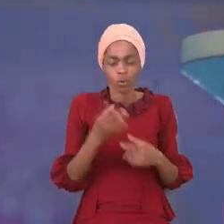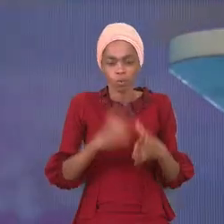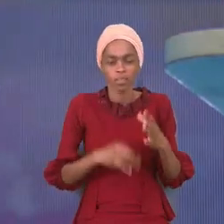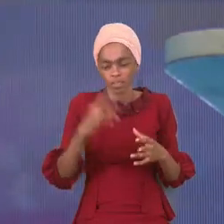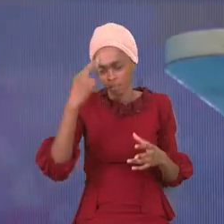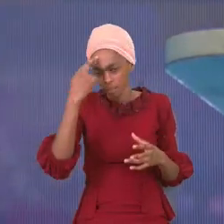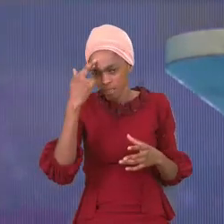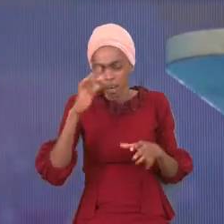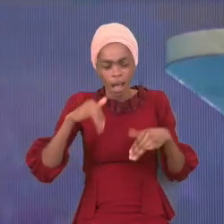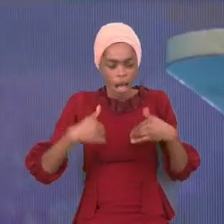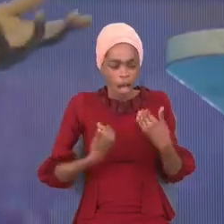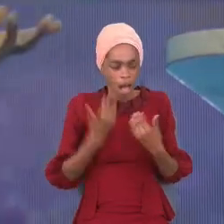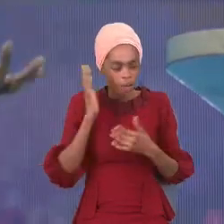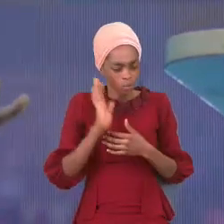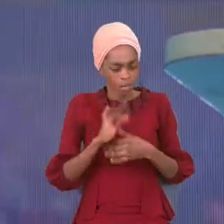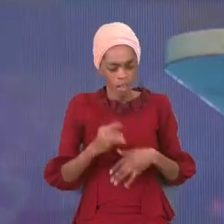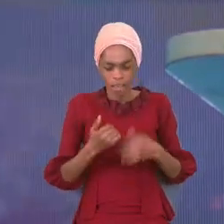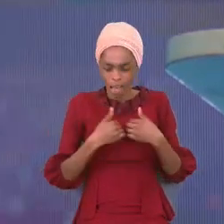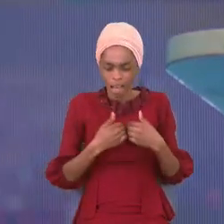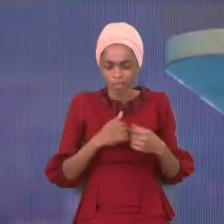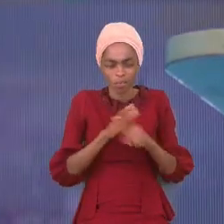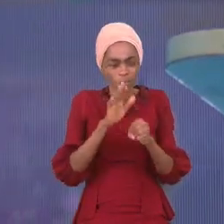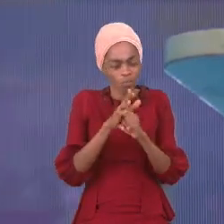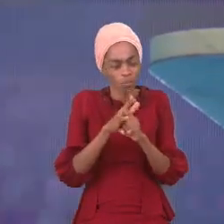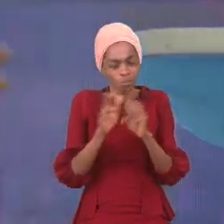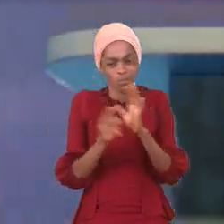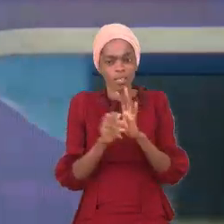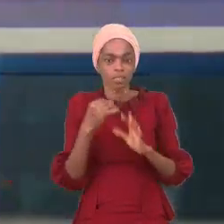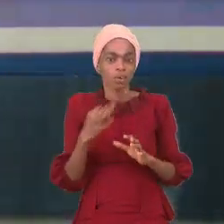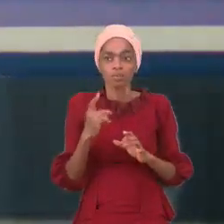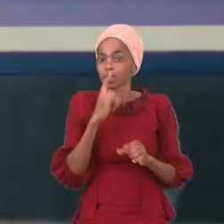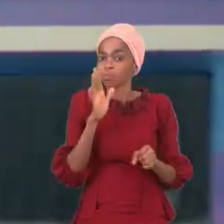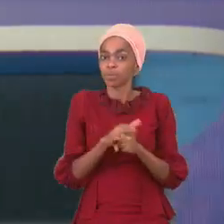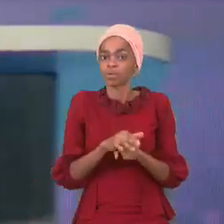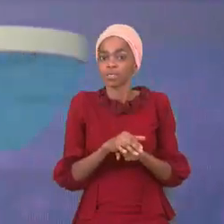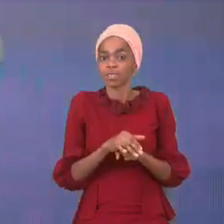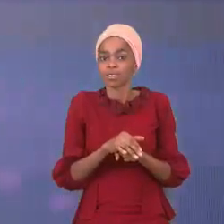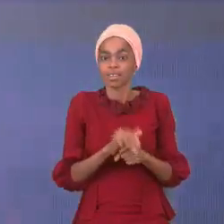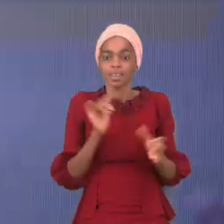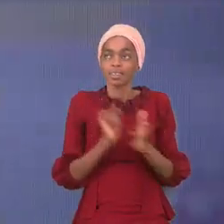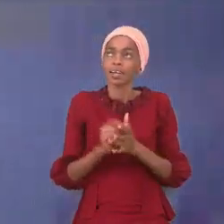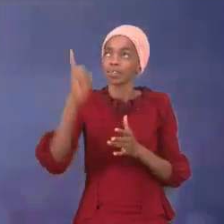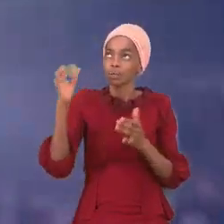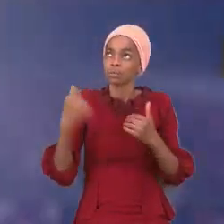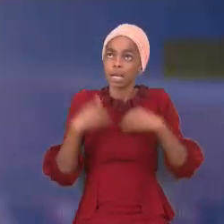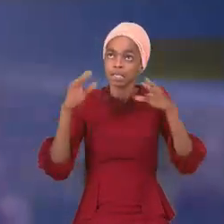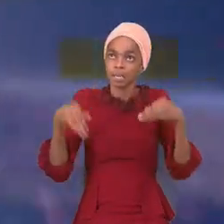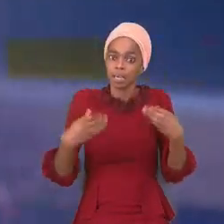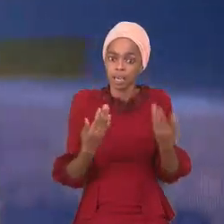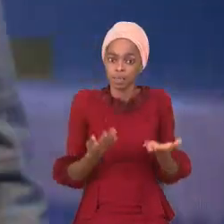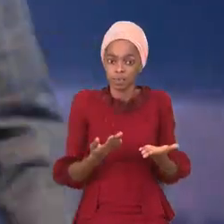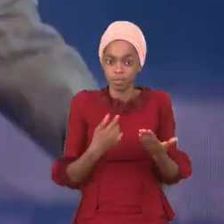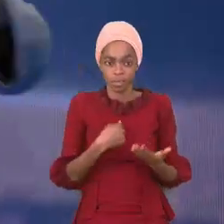I have the fulfillment of the promise that he has given? Look at